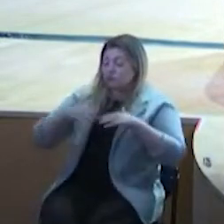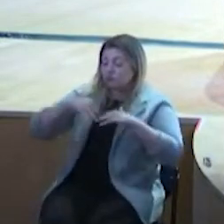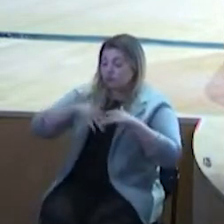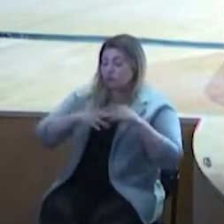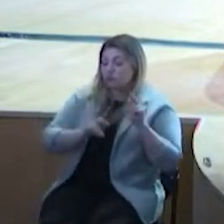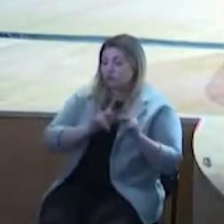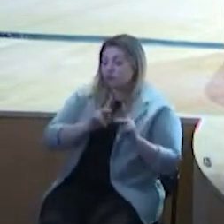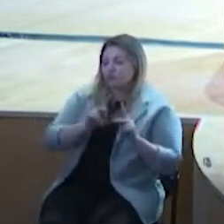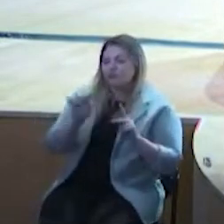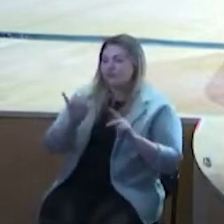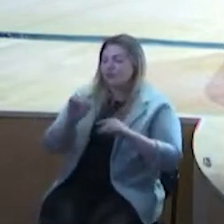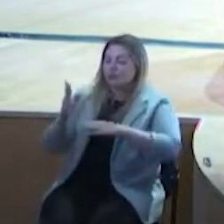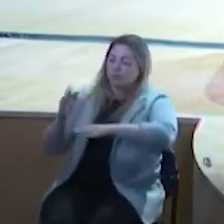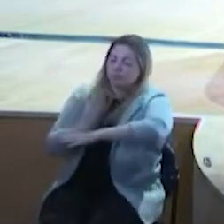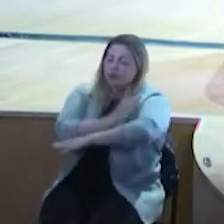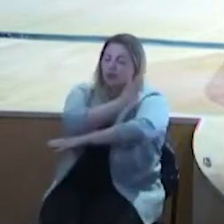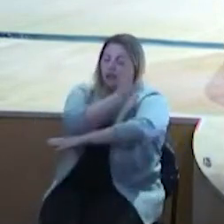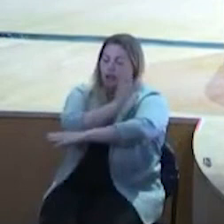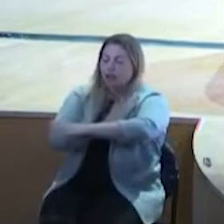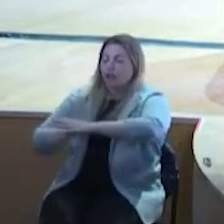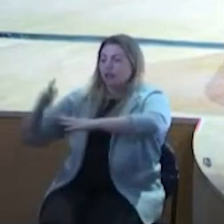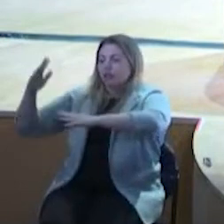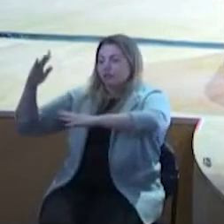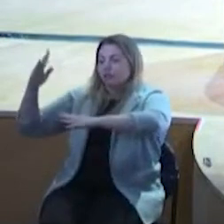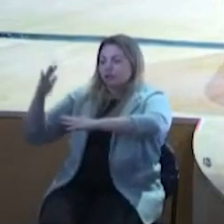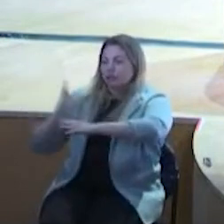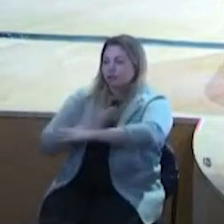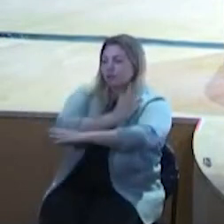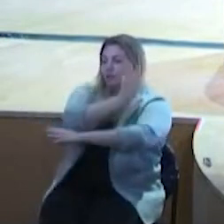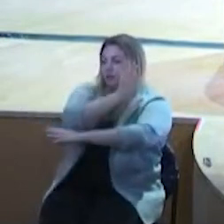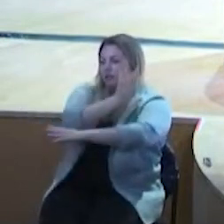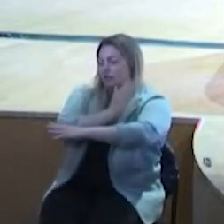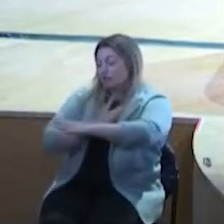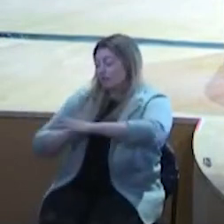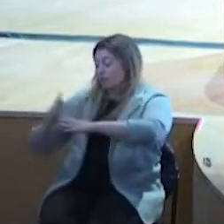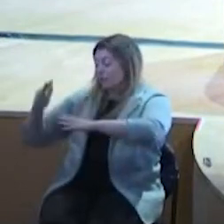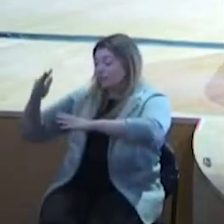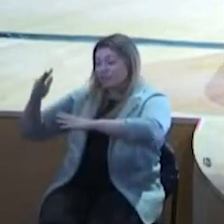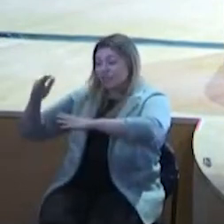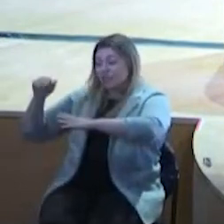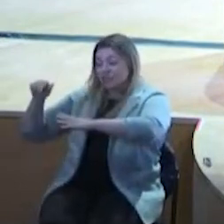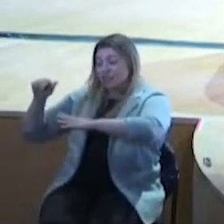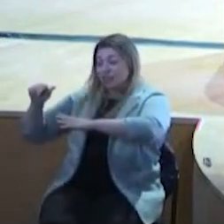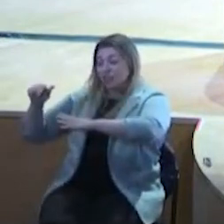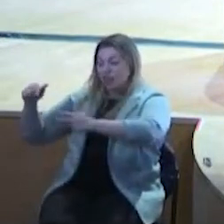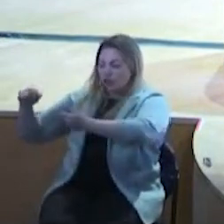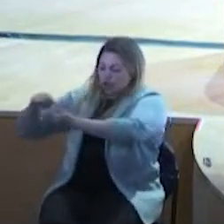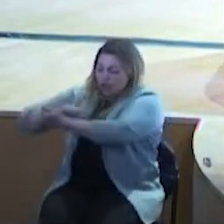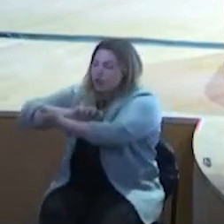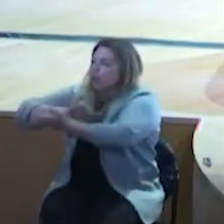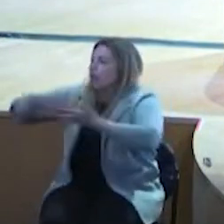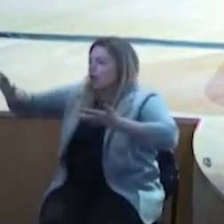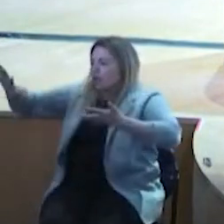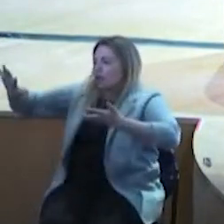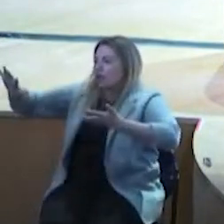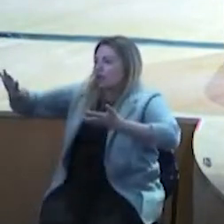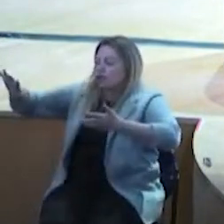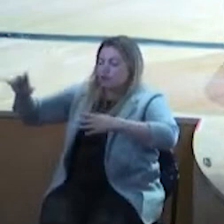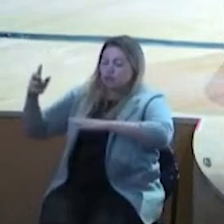is like a pendulum. And that pendulum swings from annihilation